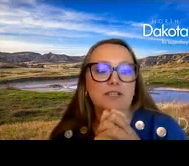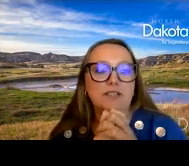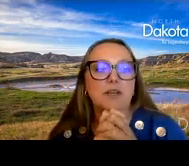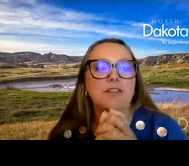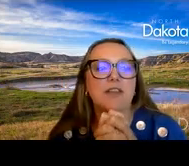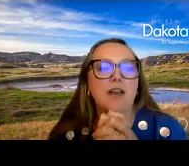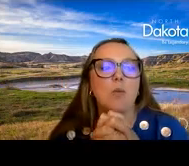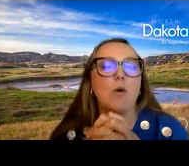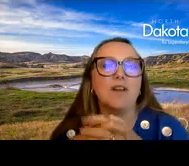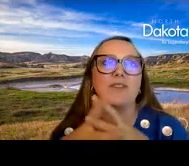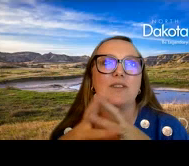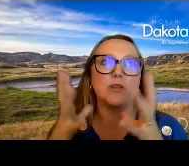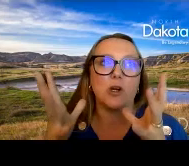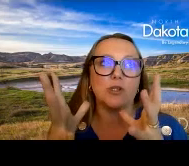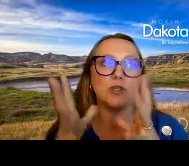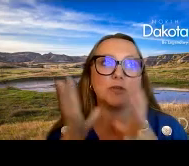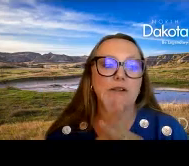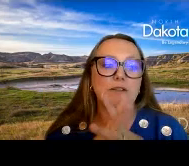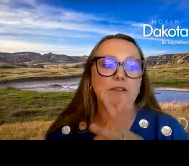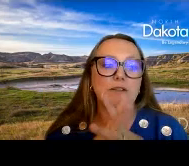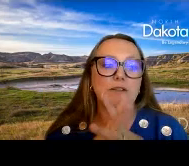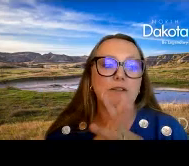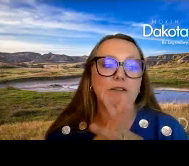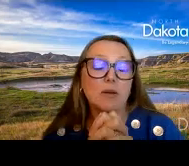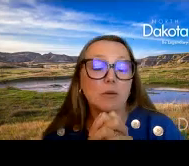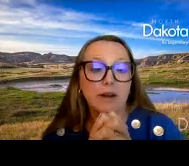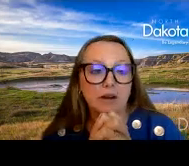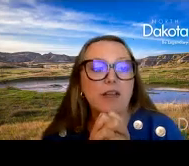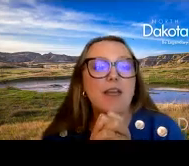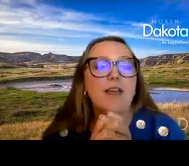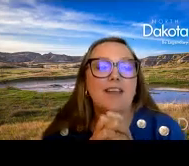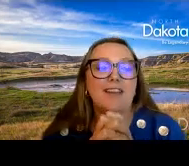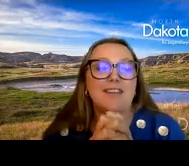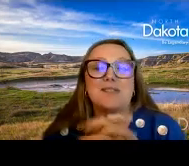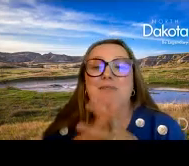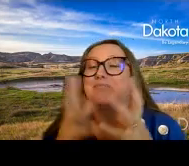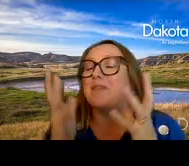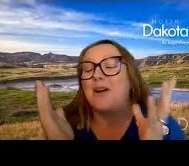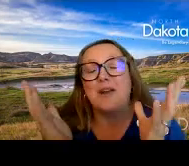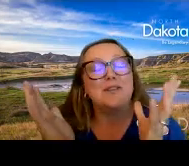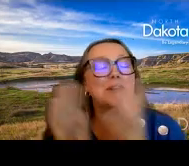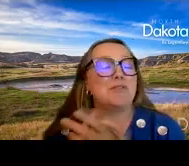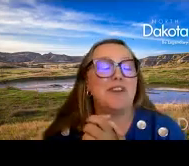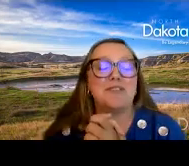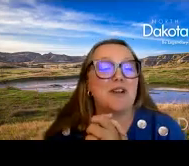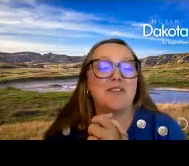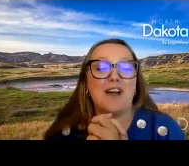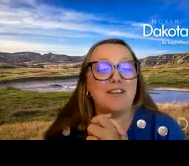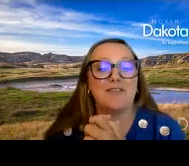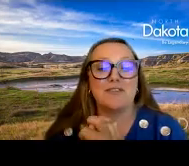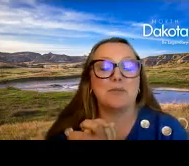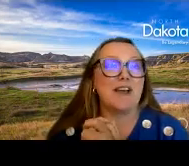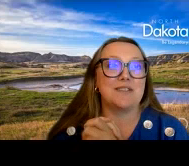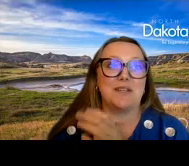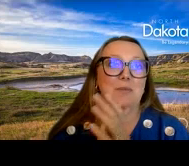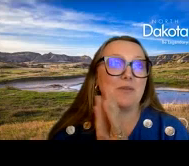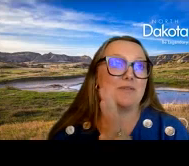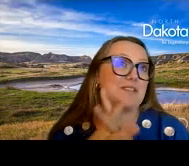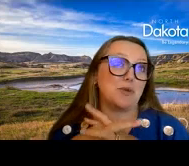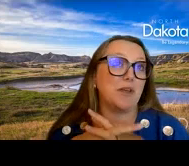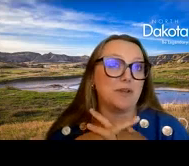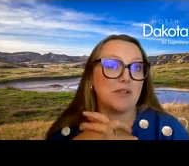of what we deal with. And one of the larger barriers that we are aware of is our healthcare providers are not comfortable